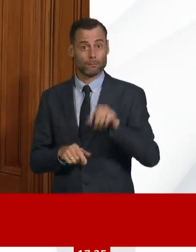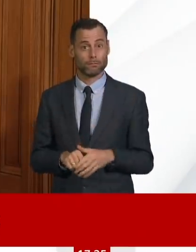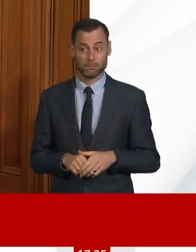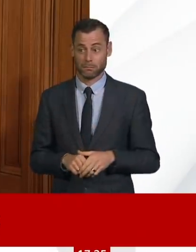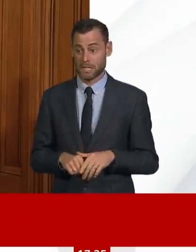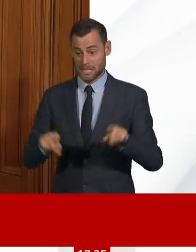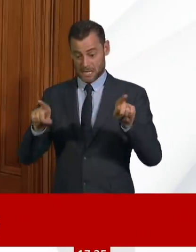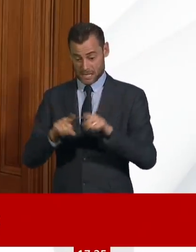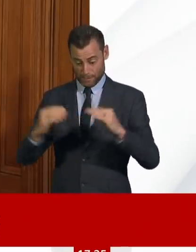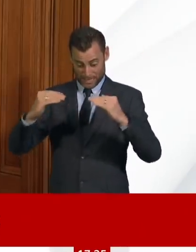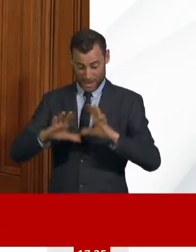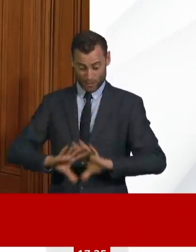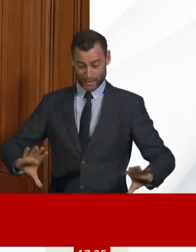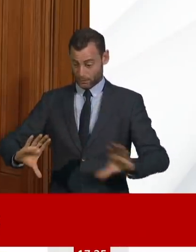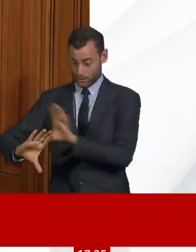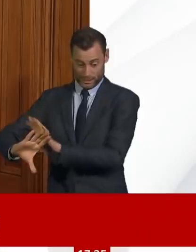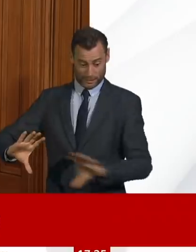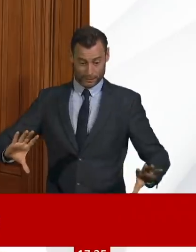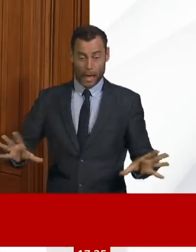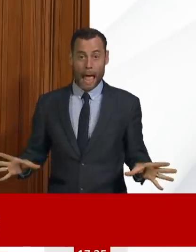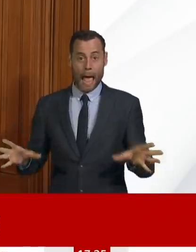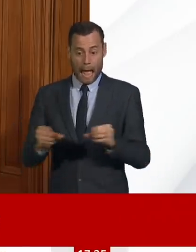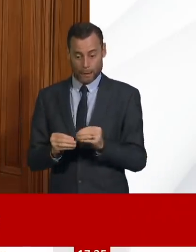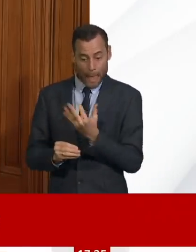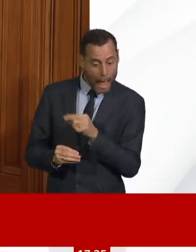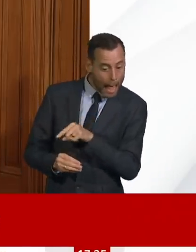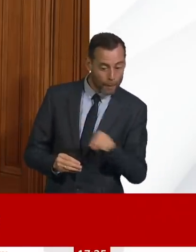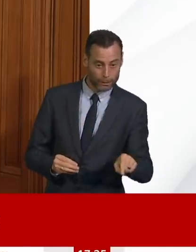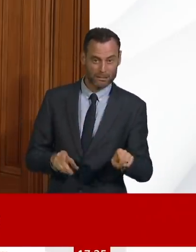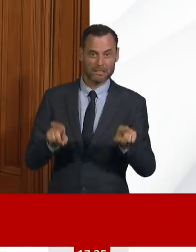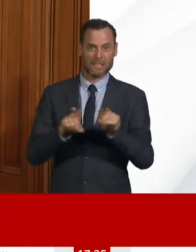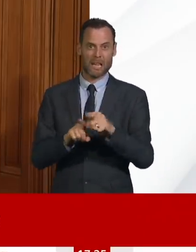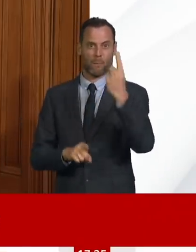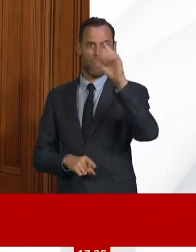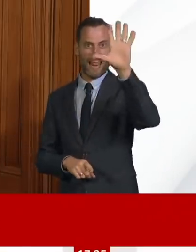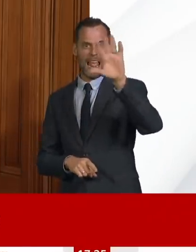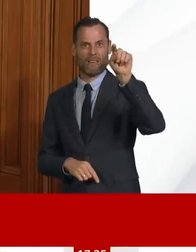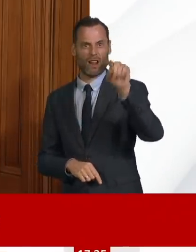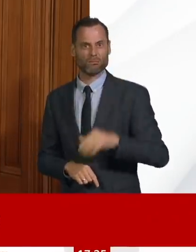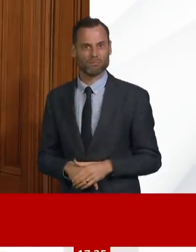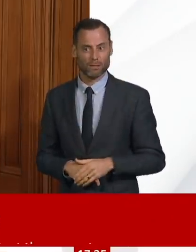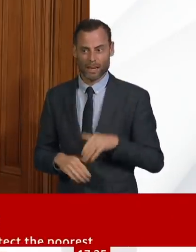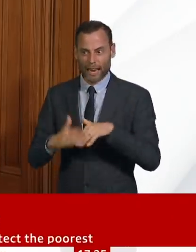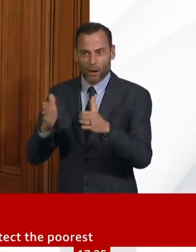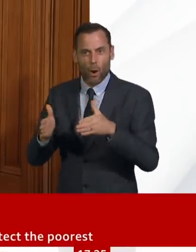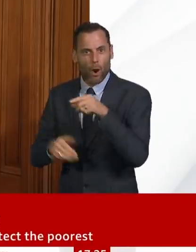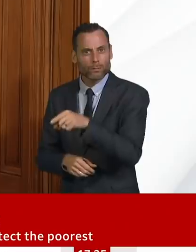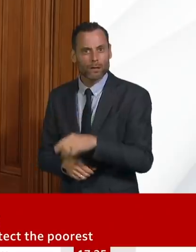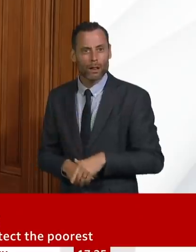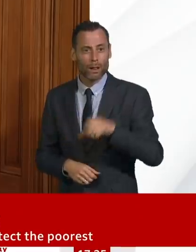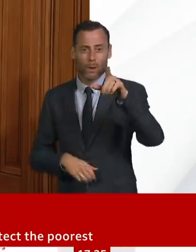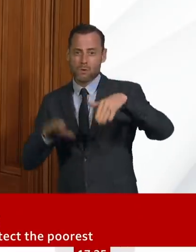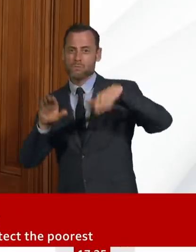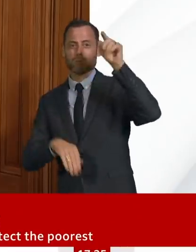entire southeast and southwest of the country. So we are seeing variability in infection rates.